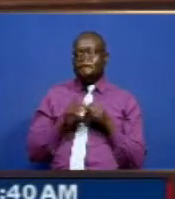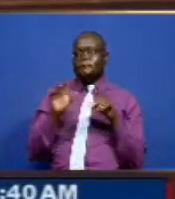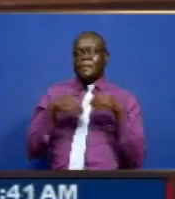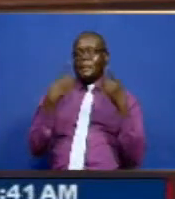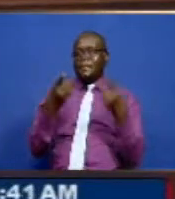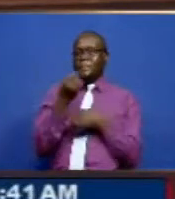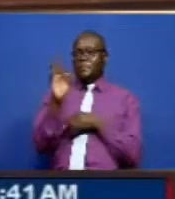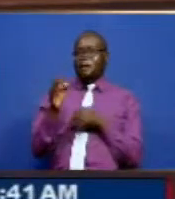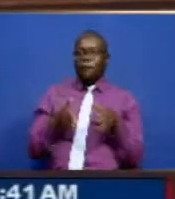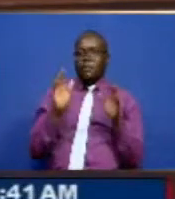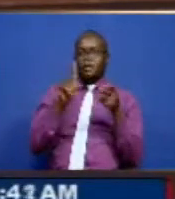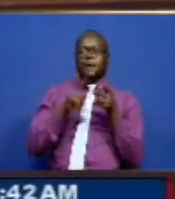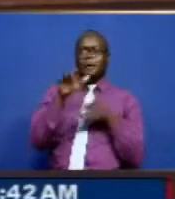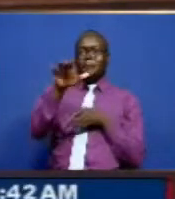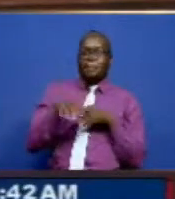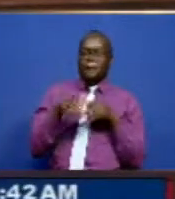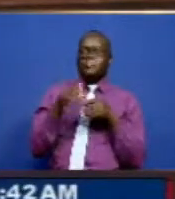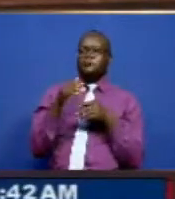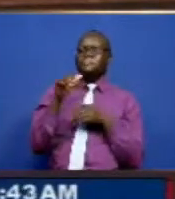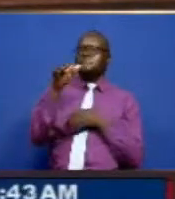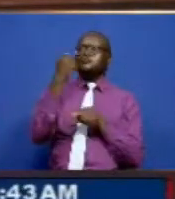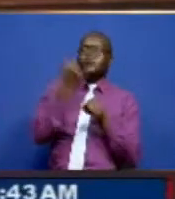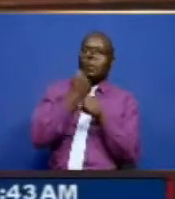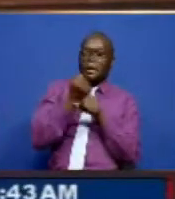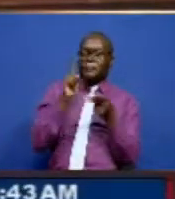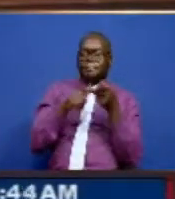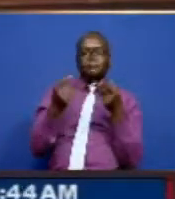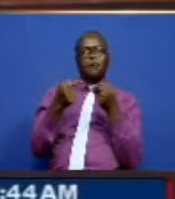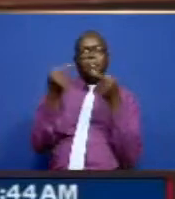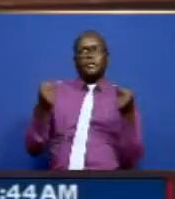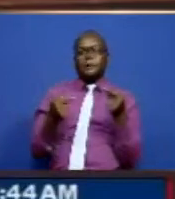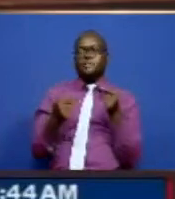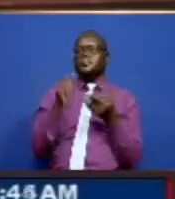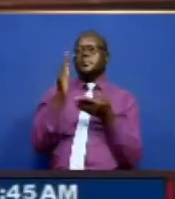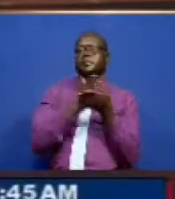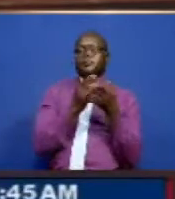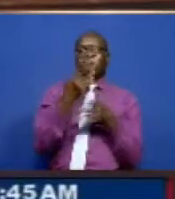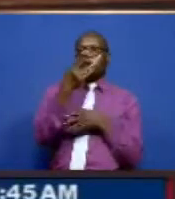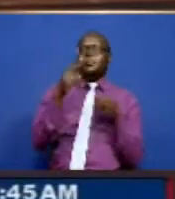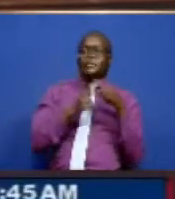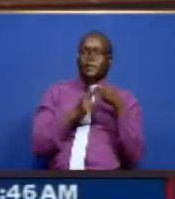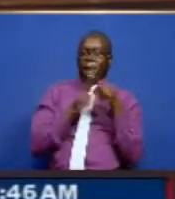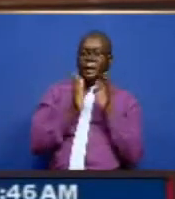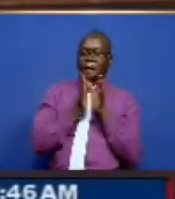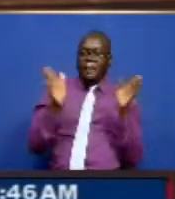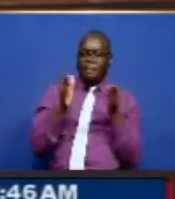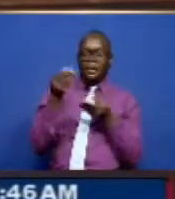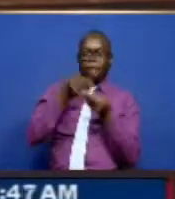Department of Roads and Public Transport, contrary to Section 47 of